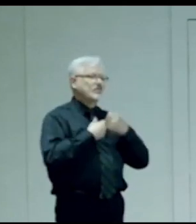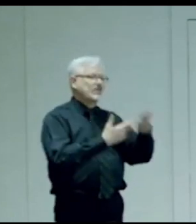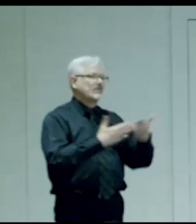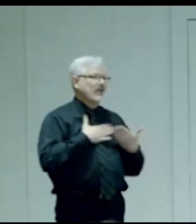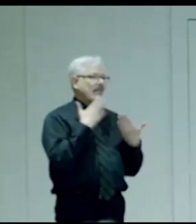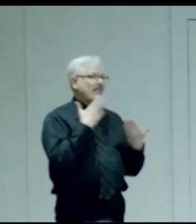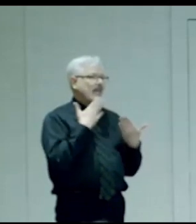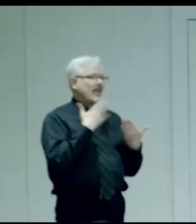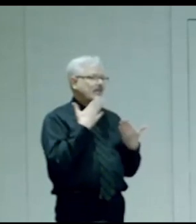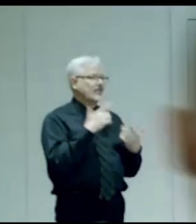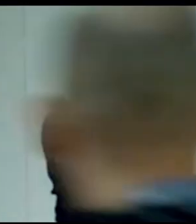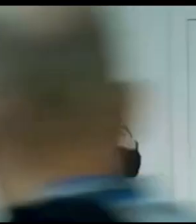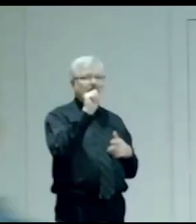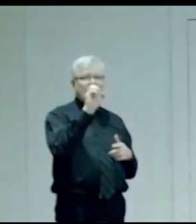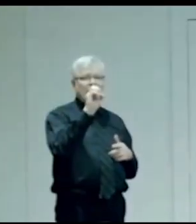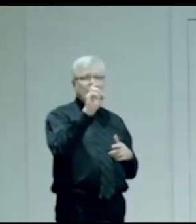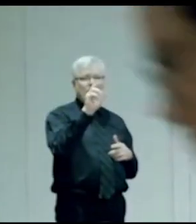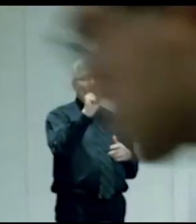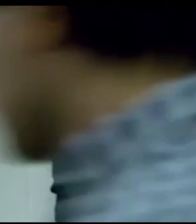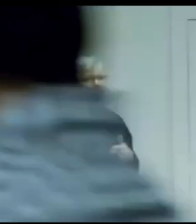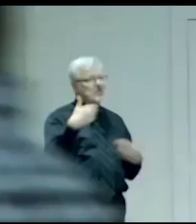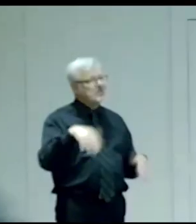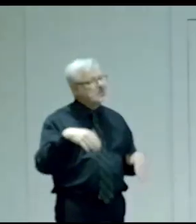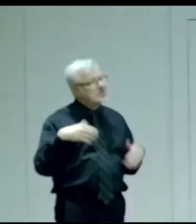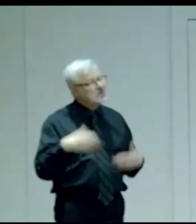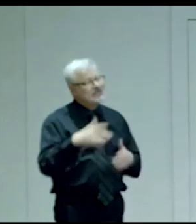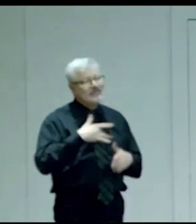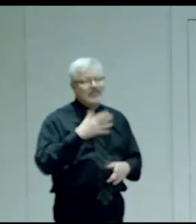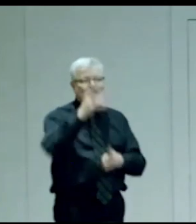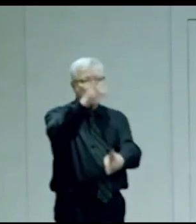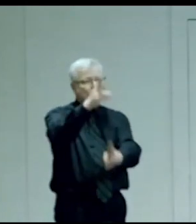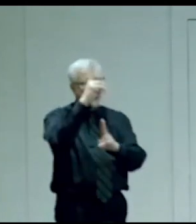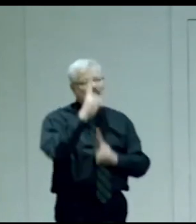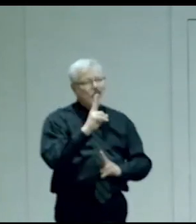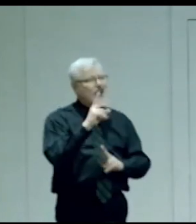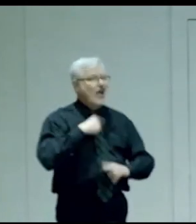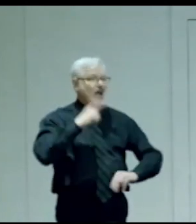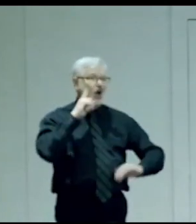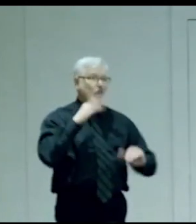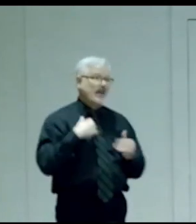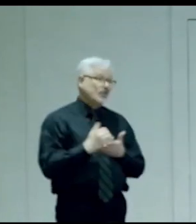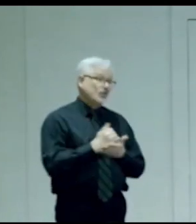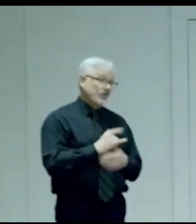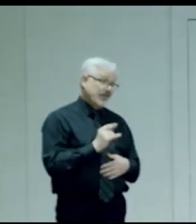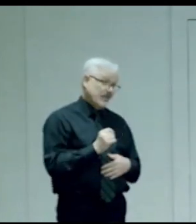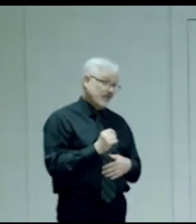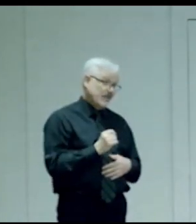thanks to AERA for such an honor. I only hope I deserve it and